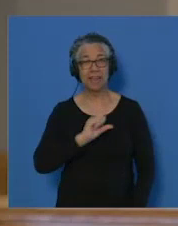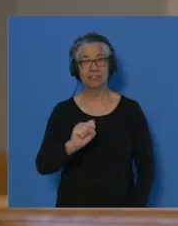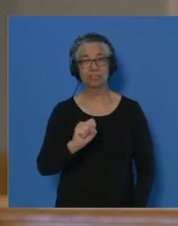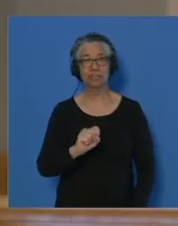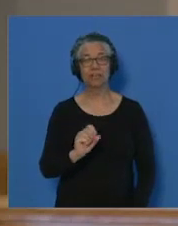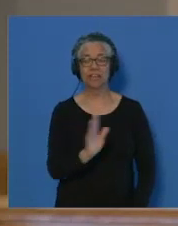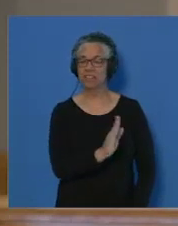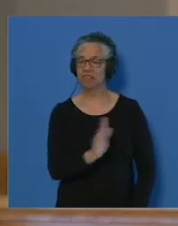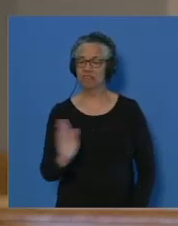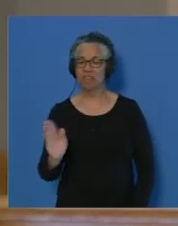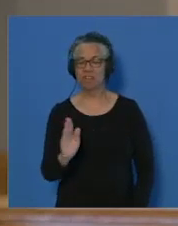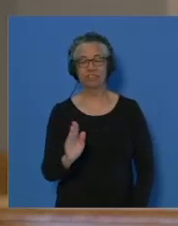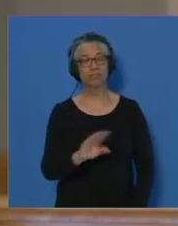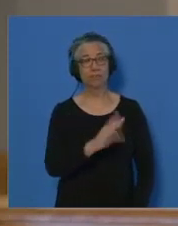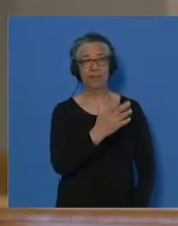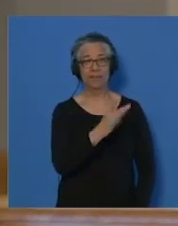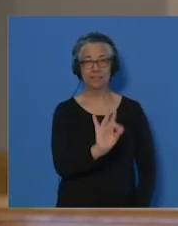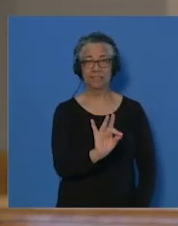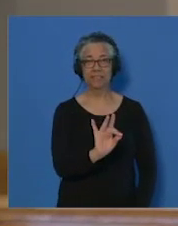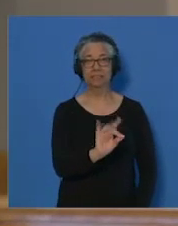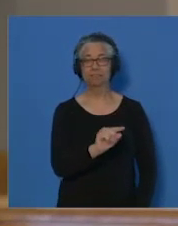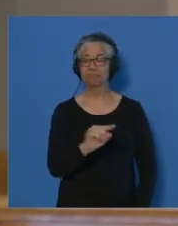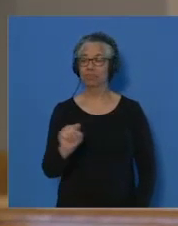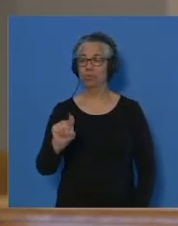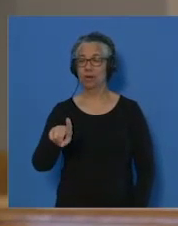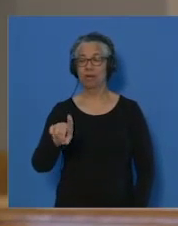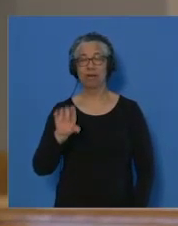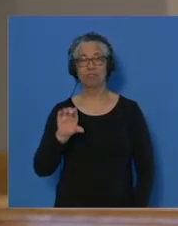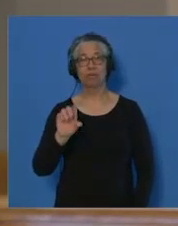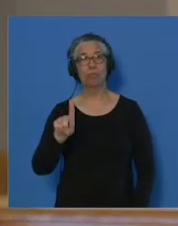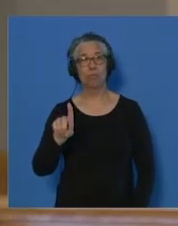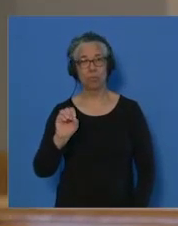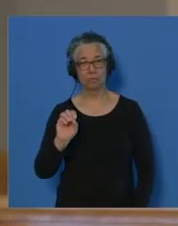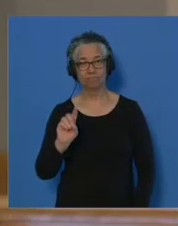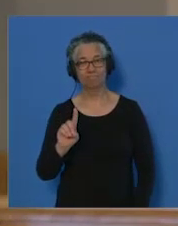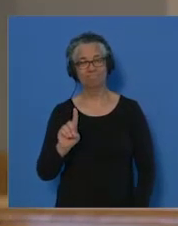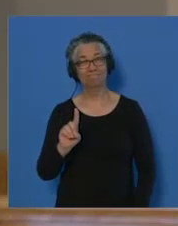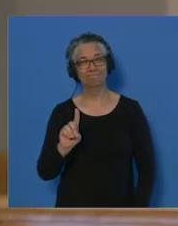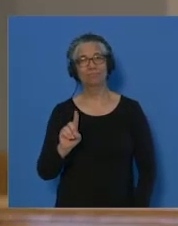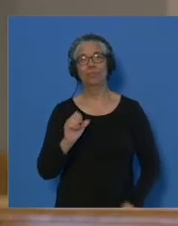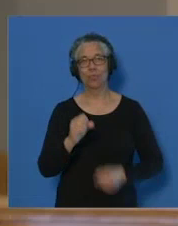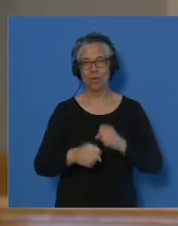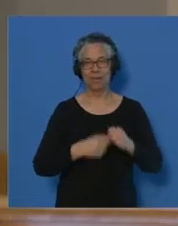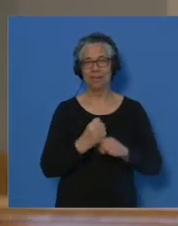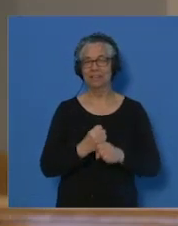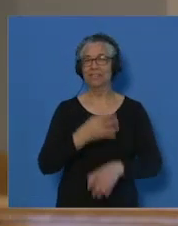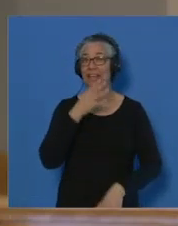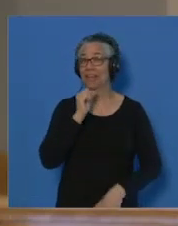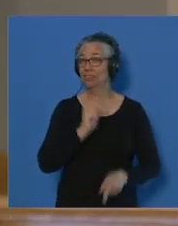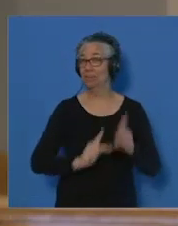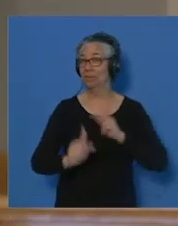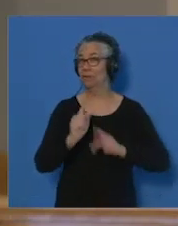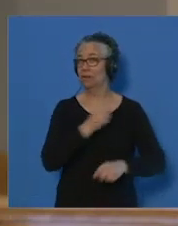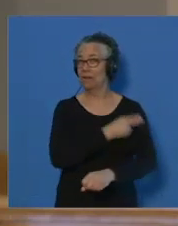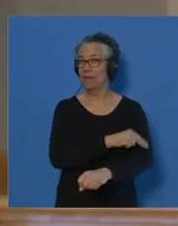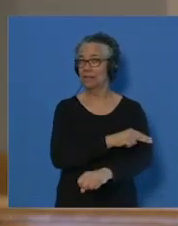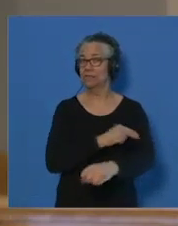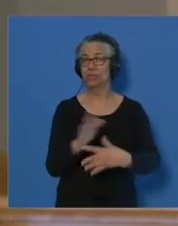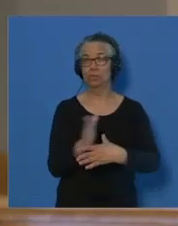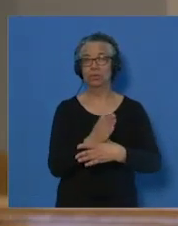our positive cases is from 18 to 101 years. The age of persons hospitalized ranges